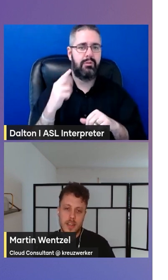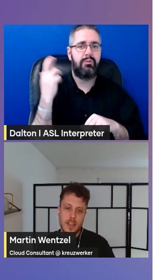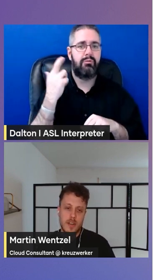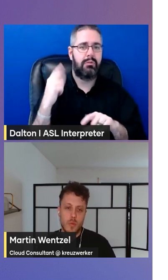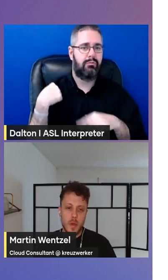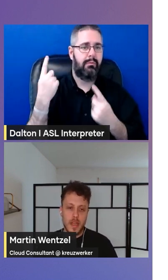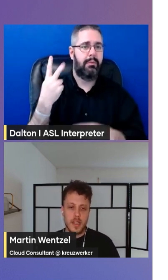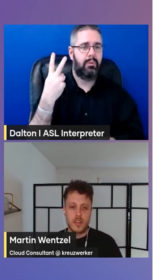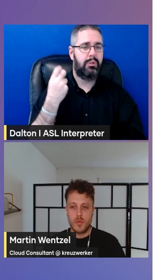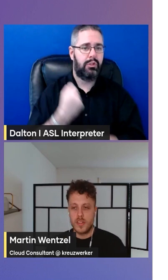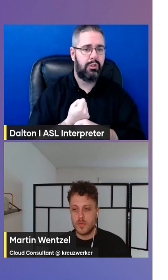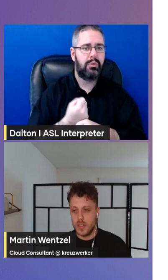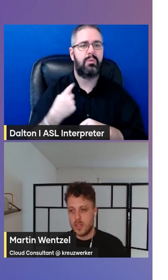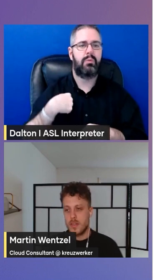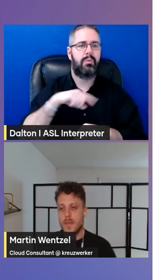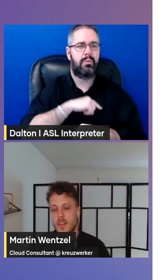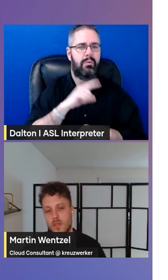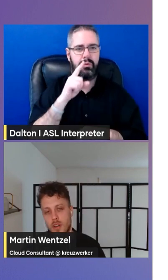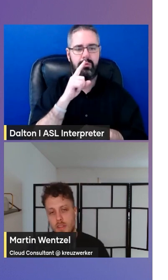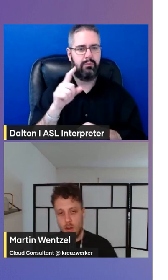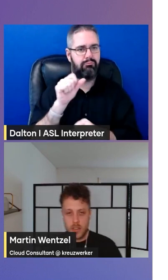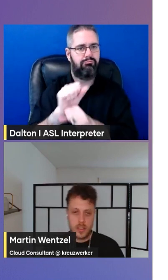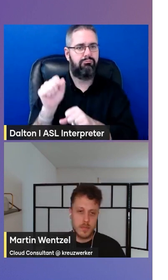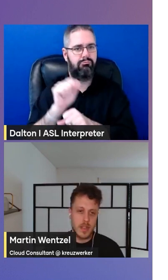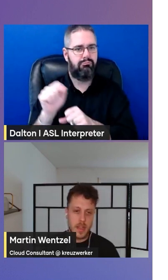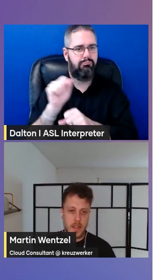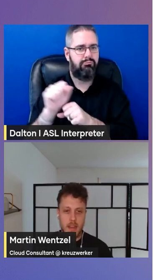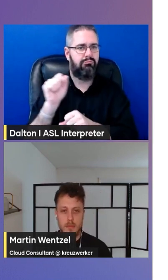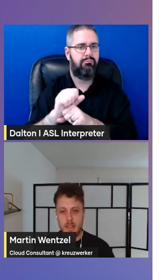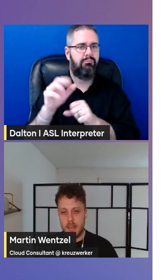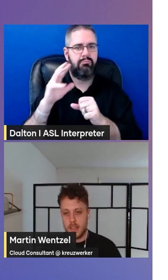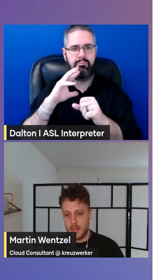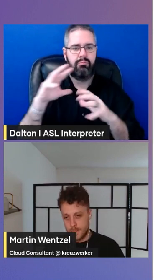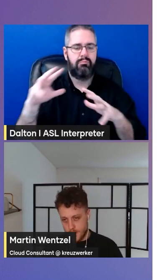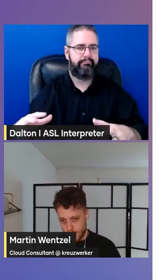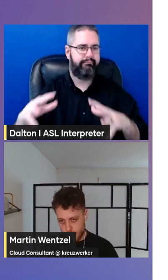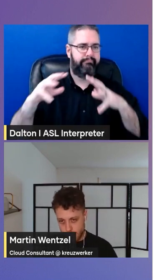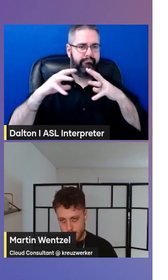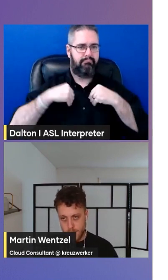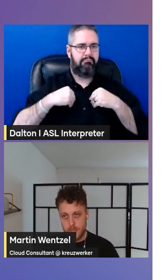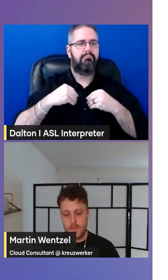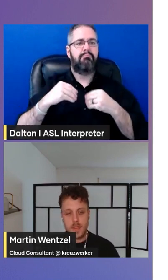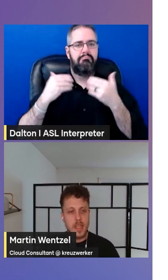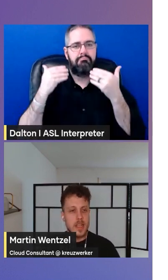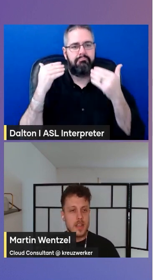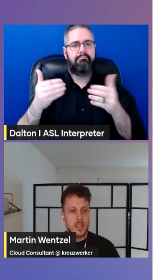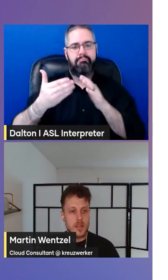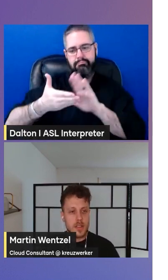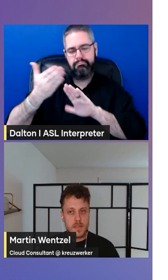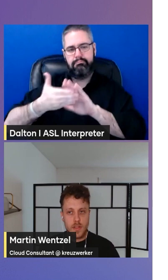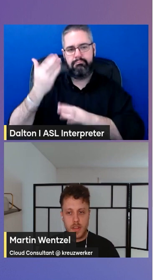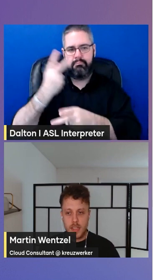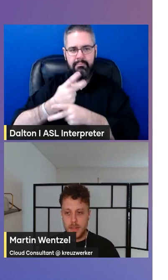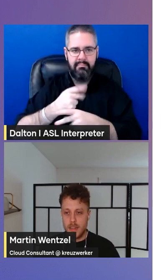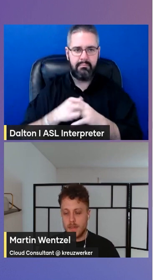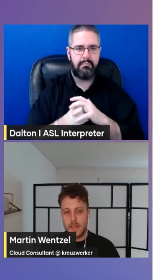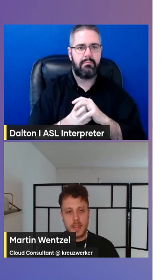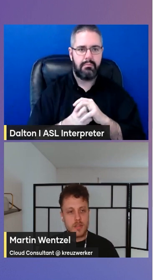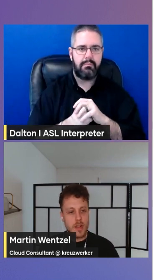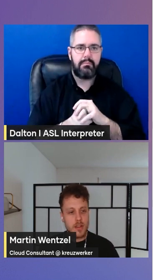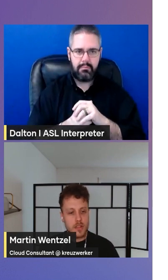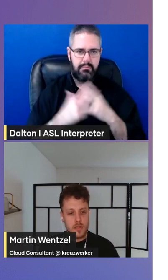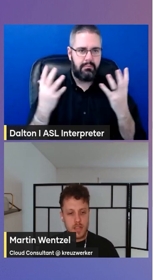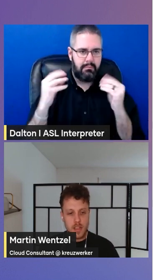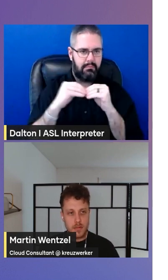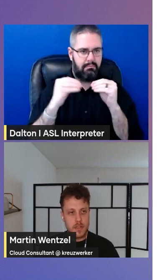years, we at Kreuzwerker took over the ownership and are maintaining it. So let's further deep dive